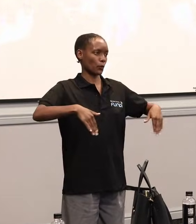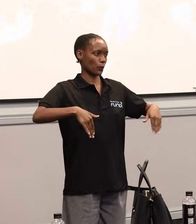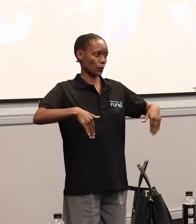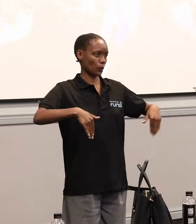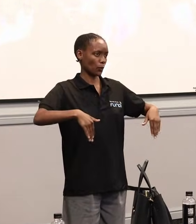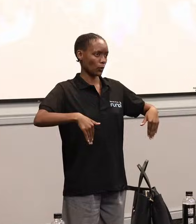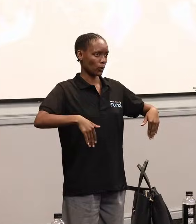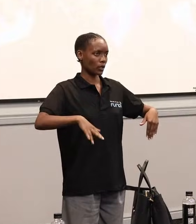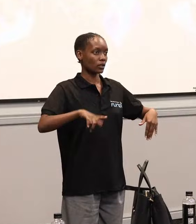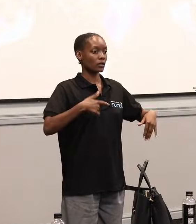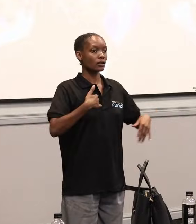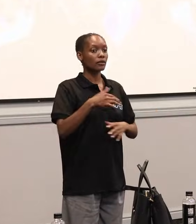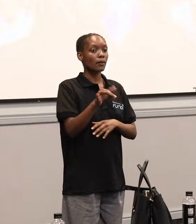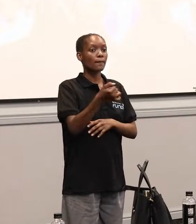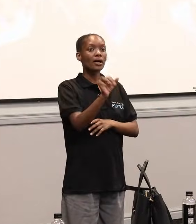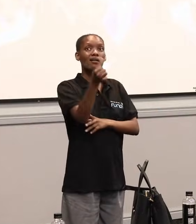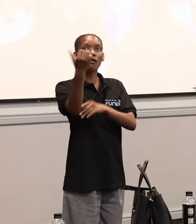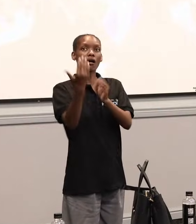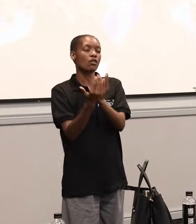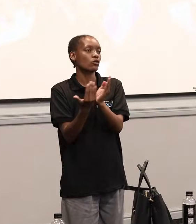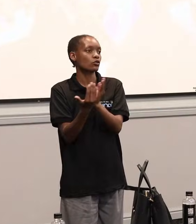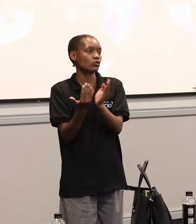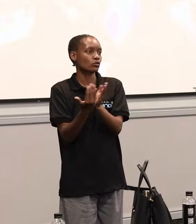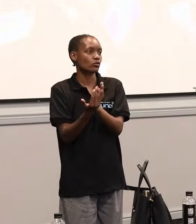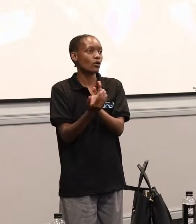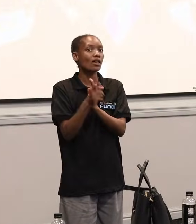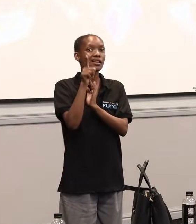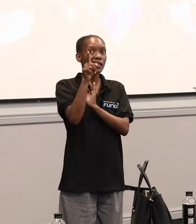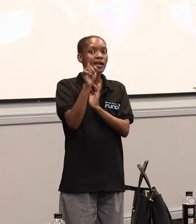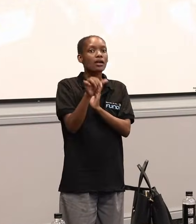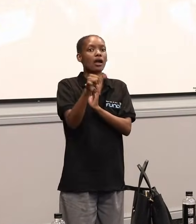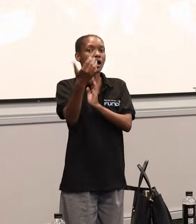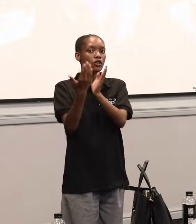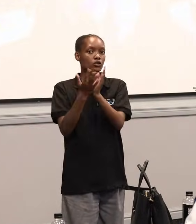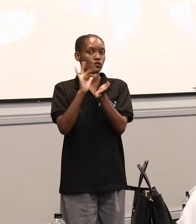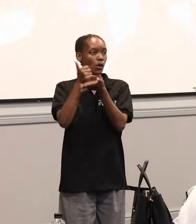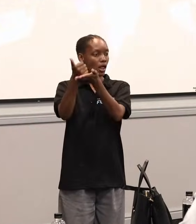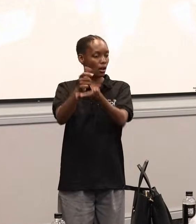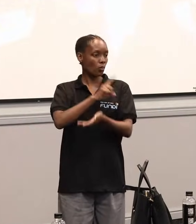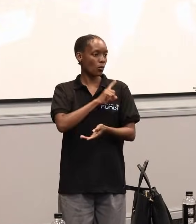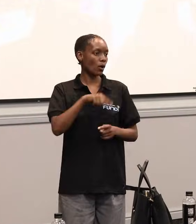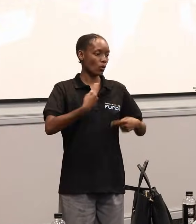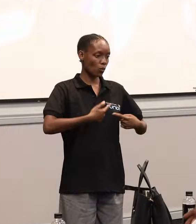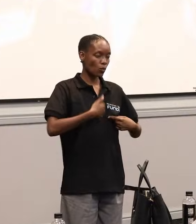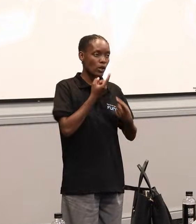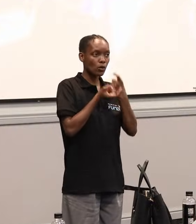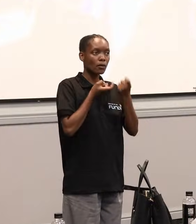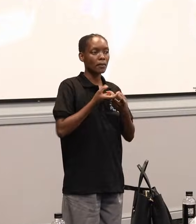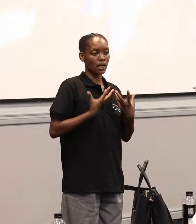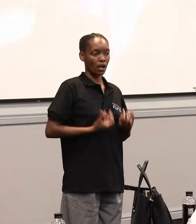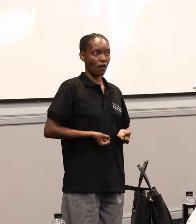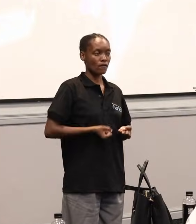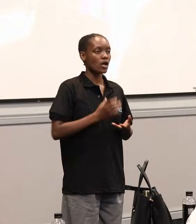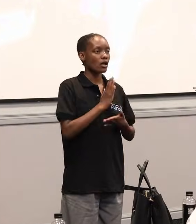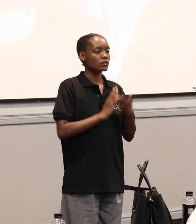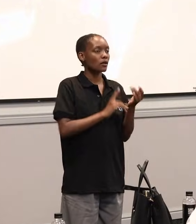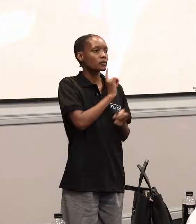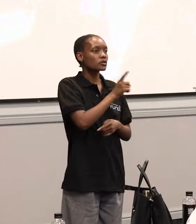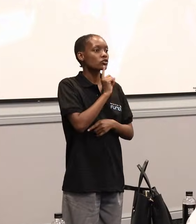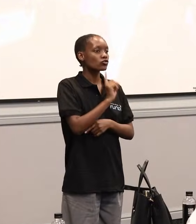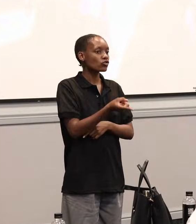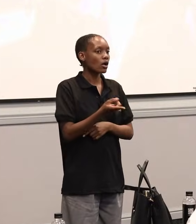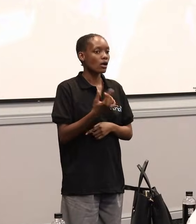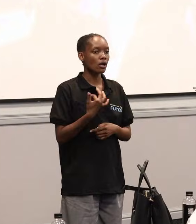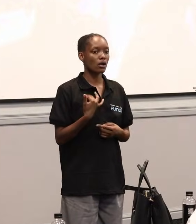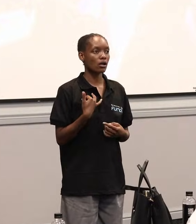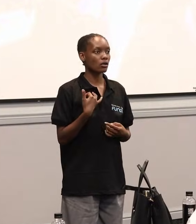have been appointed in another school to make the difference? Because we have complaints that there are teachers who can't even walk